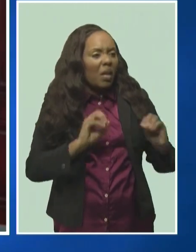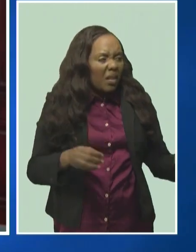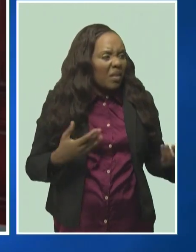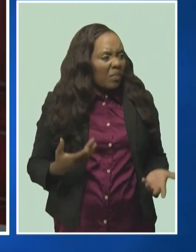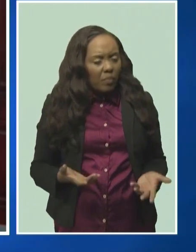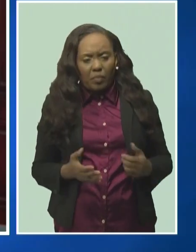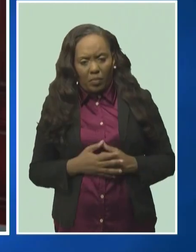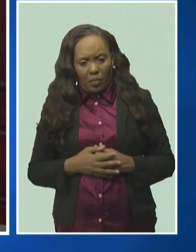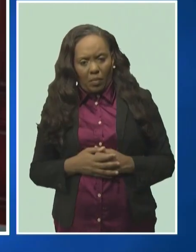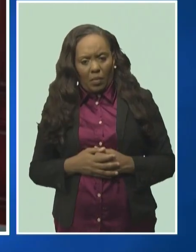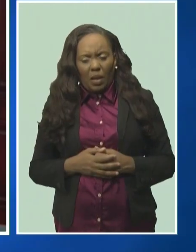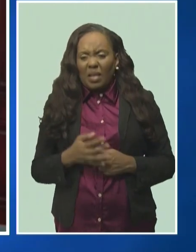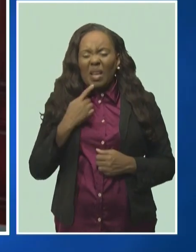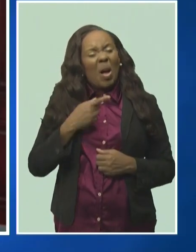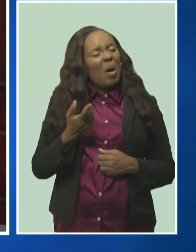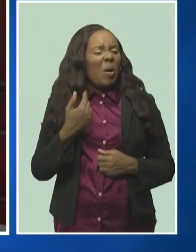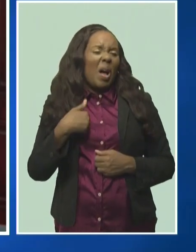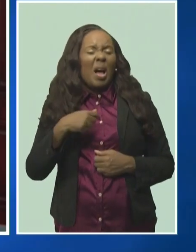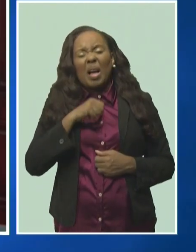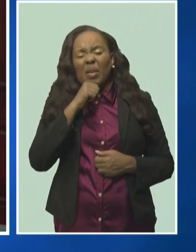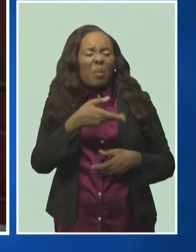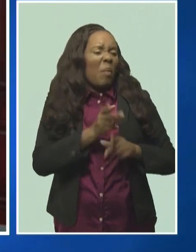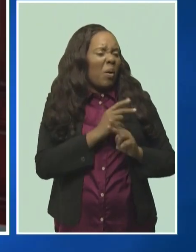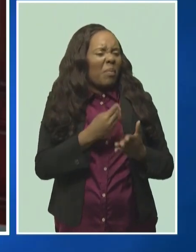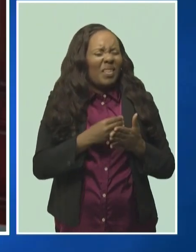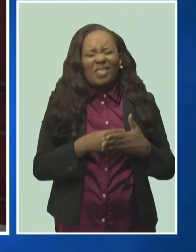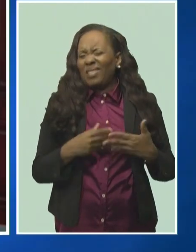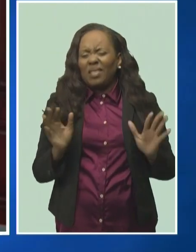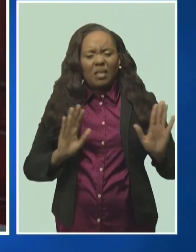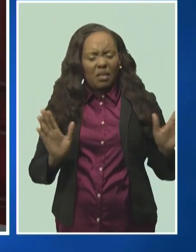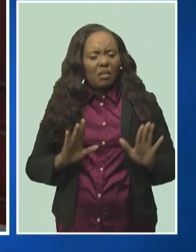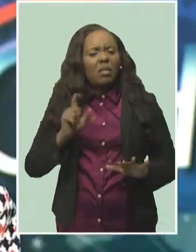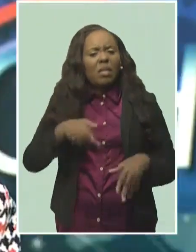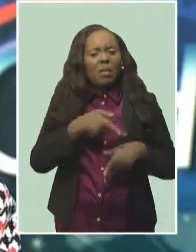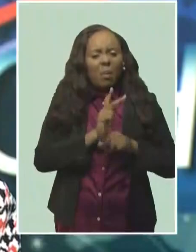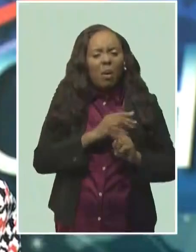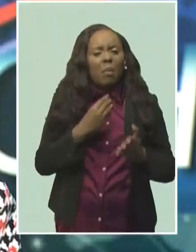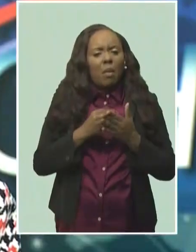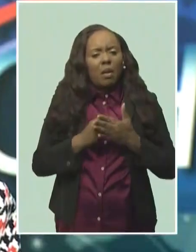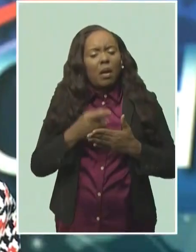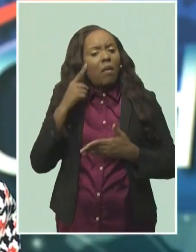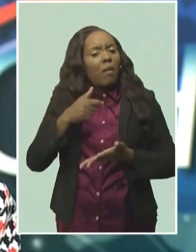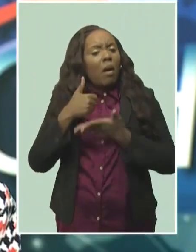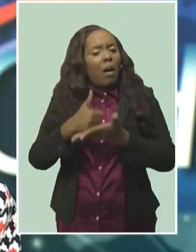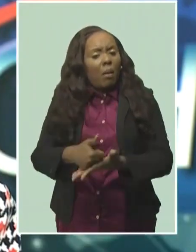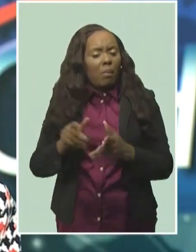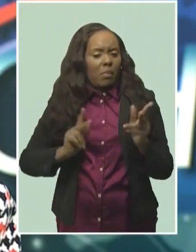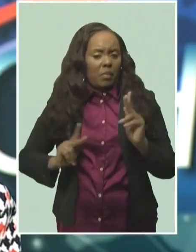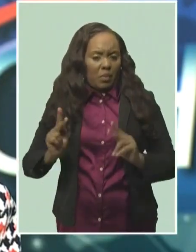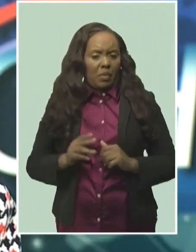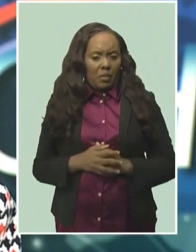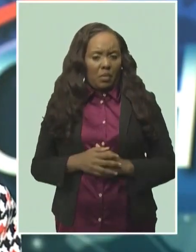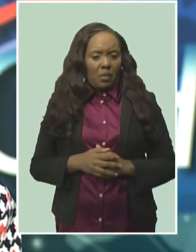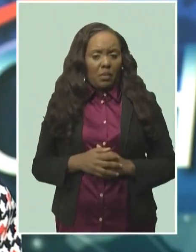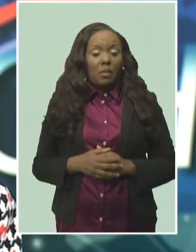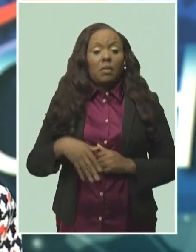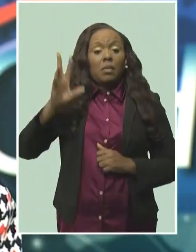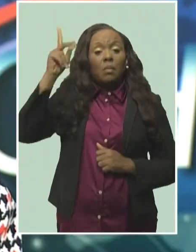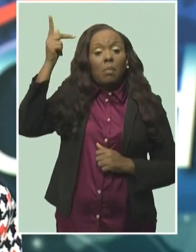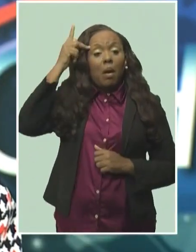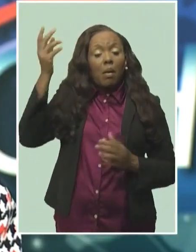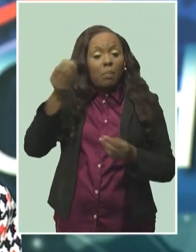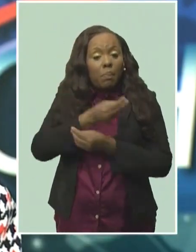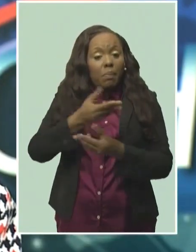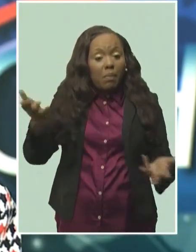least we didn't borrow. Who is going to give you a medal for that? Meanwhile, the House of Assembly has been updated on